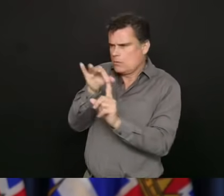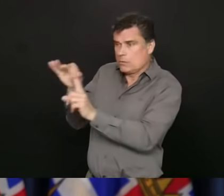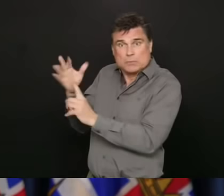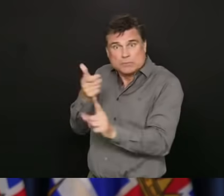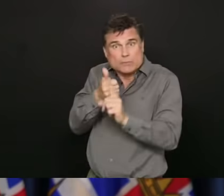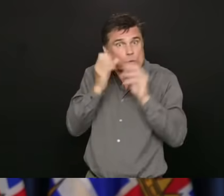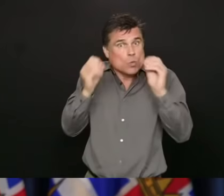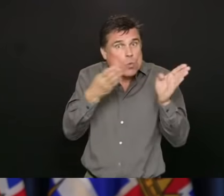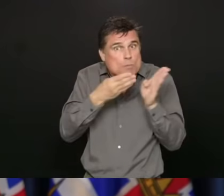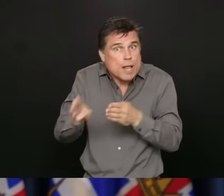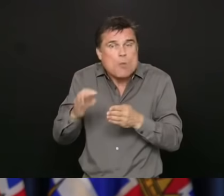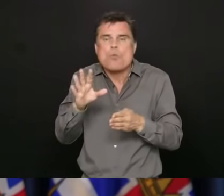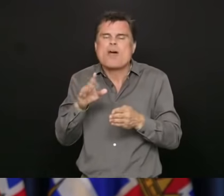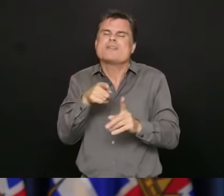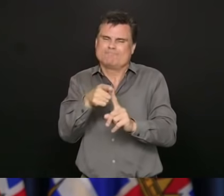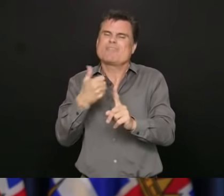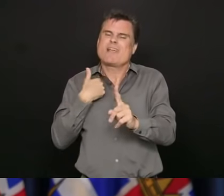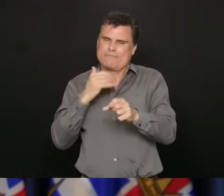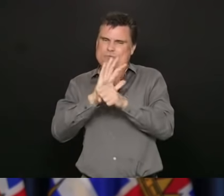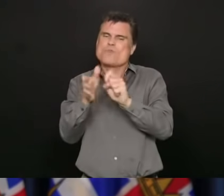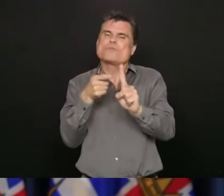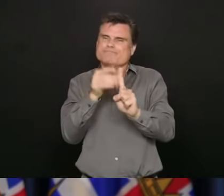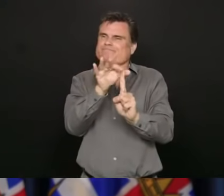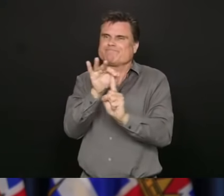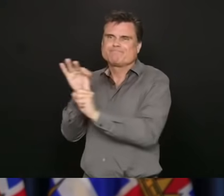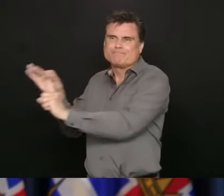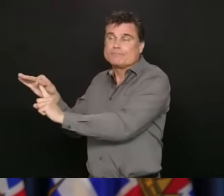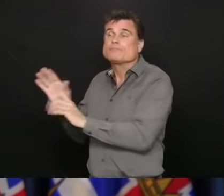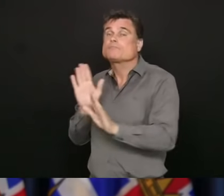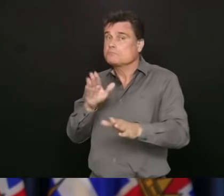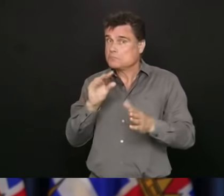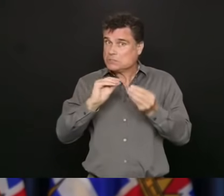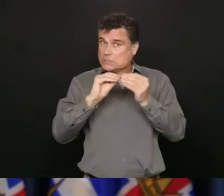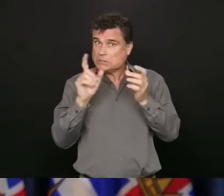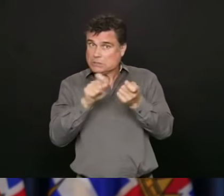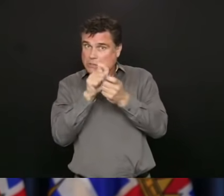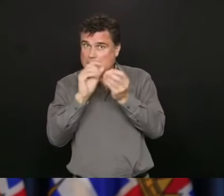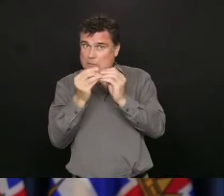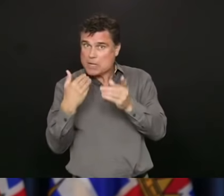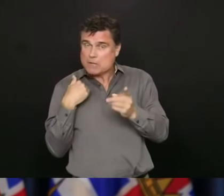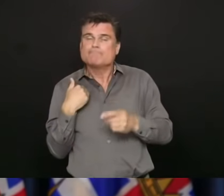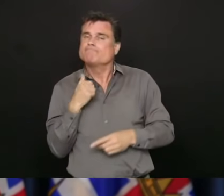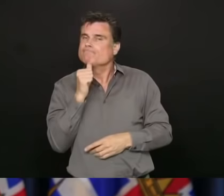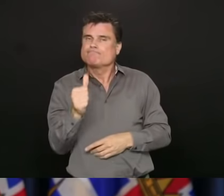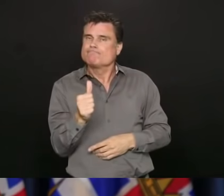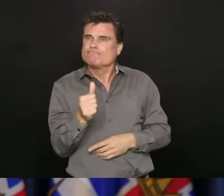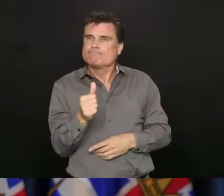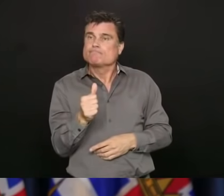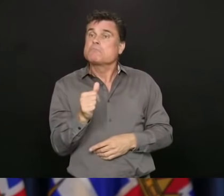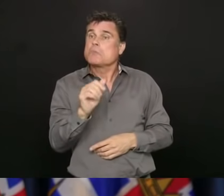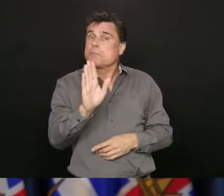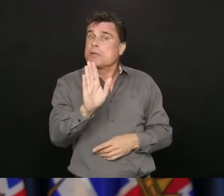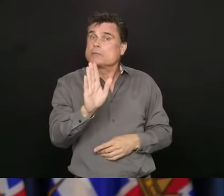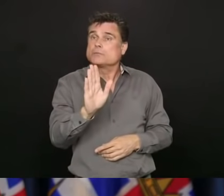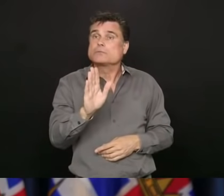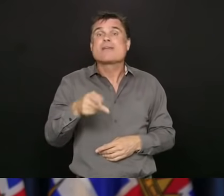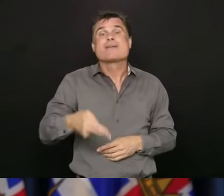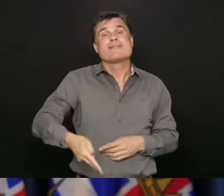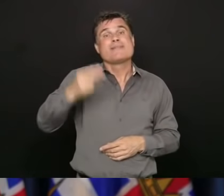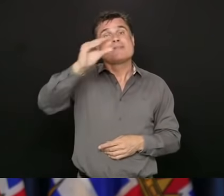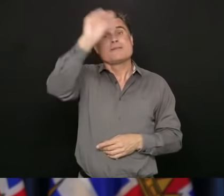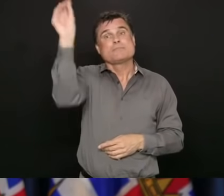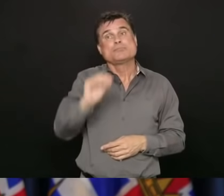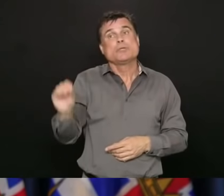the vast majority, overwhelming majority of travelers returning to British Columbia had a self-isolation plan. They